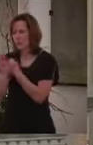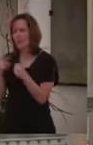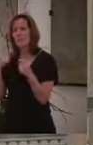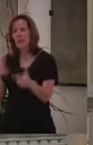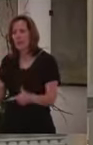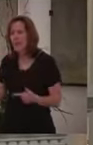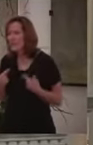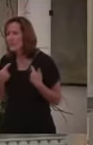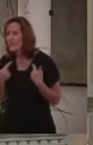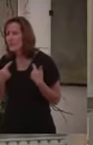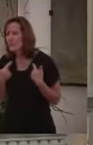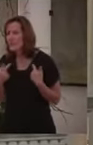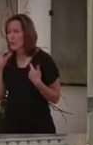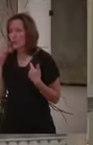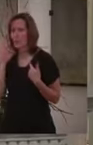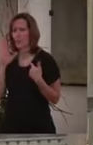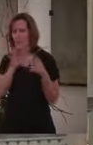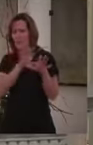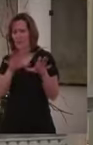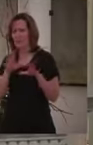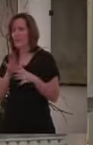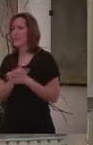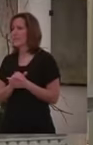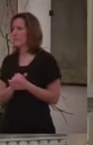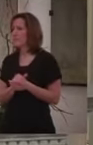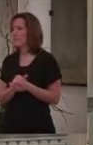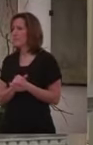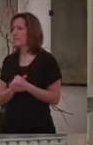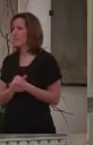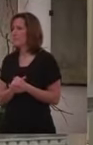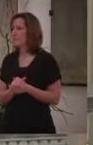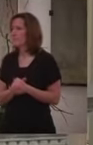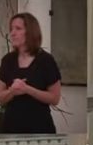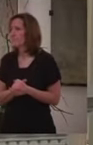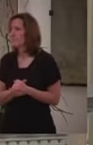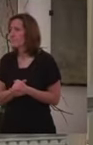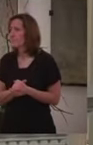of my life. Of whom shall I be afraid?